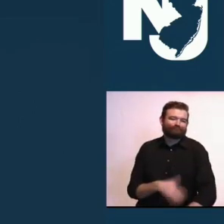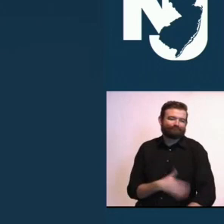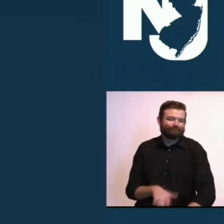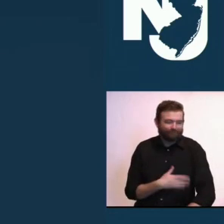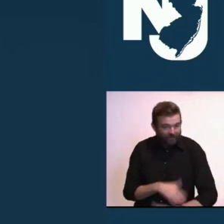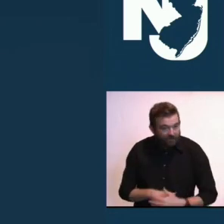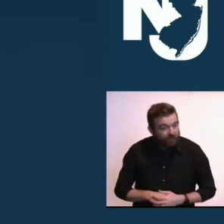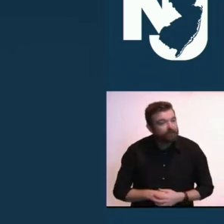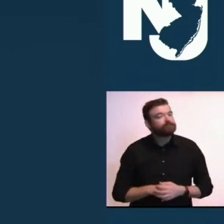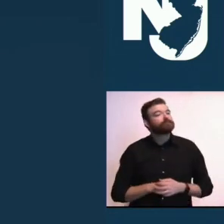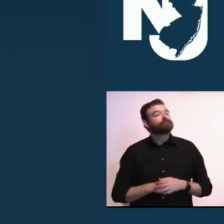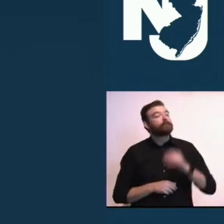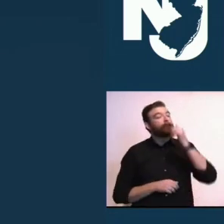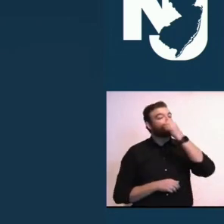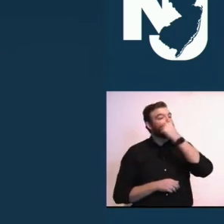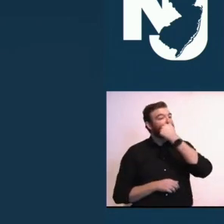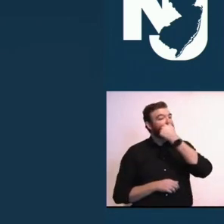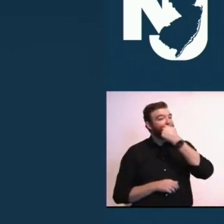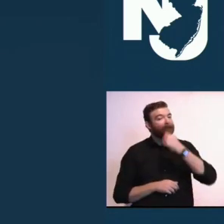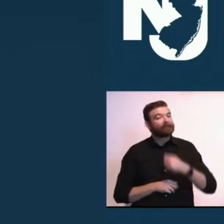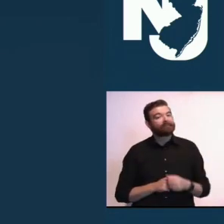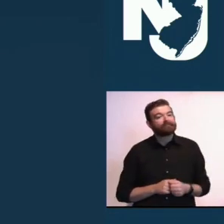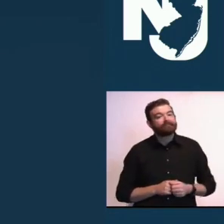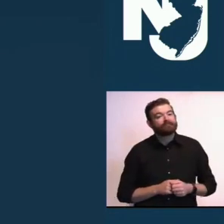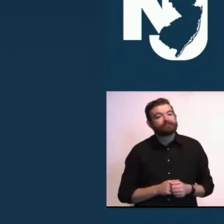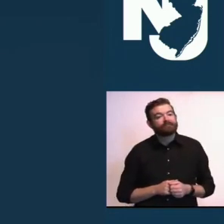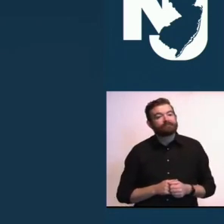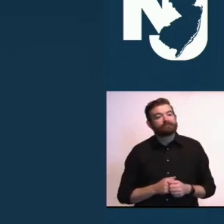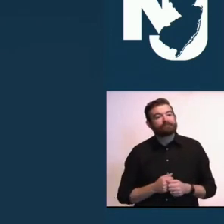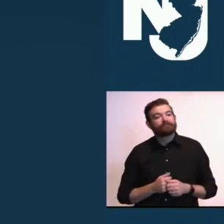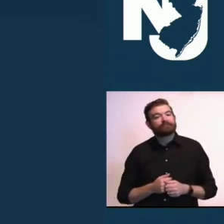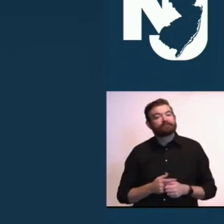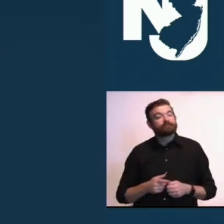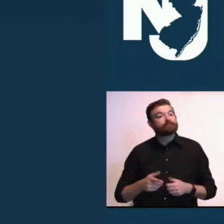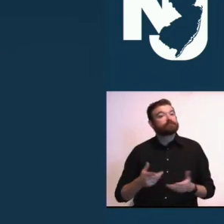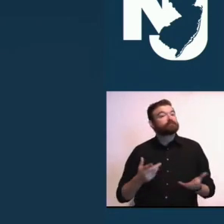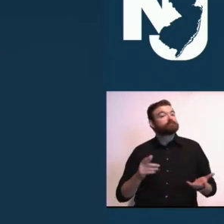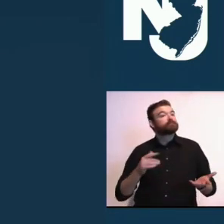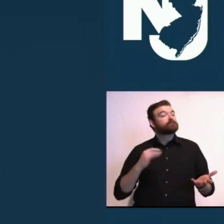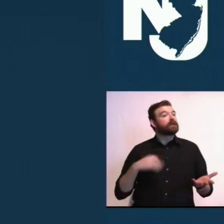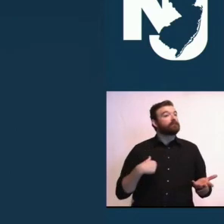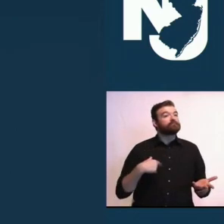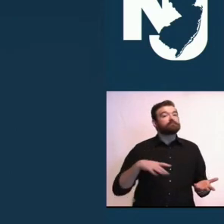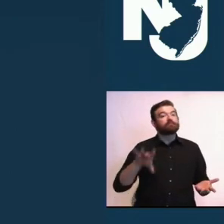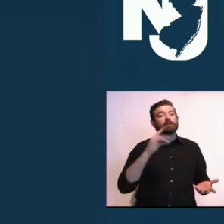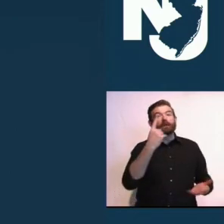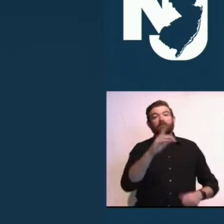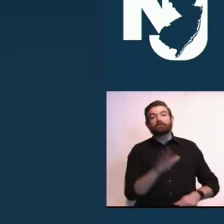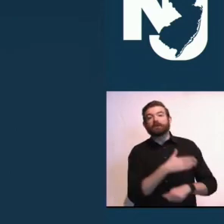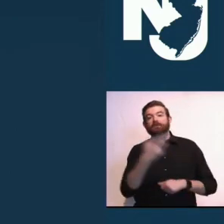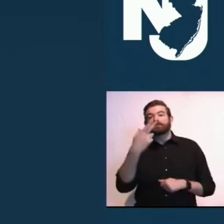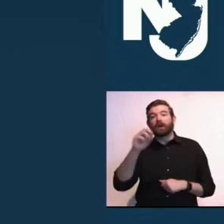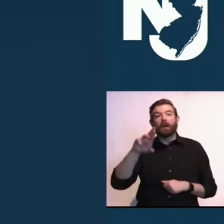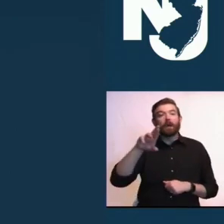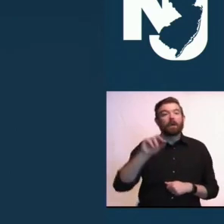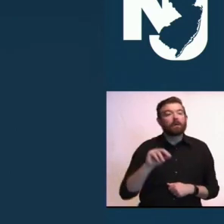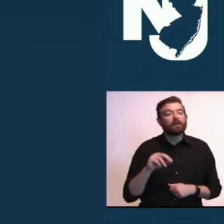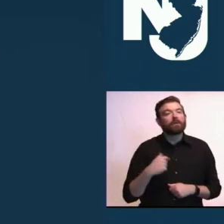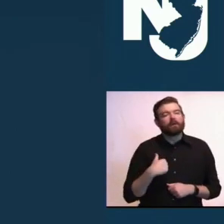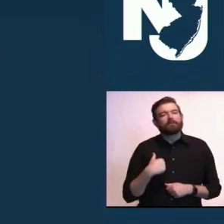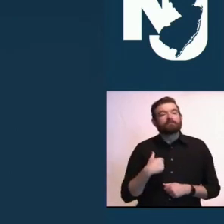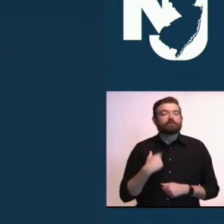hero, and it was kind of serendipitous because I had just finished with Tammy watching. It took